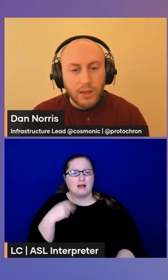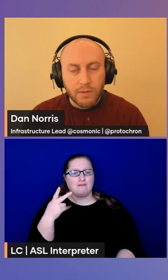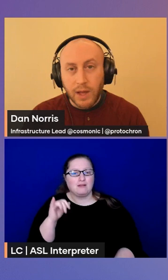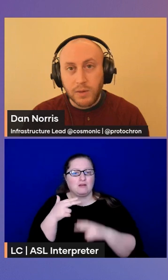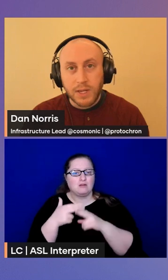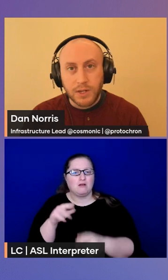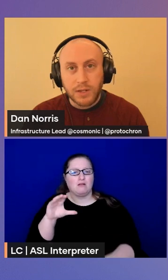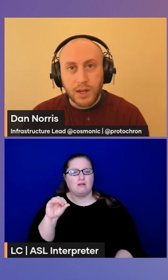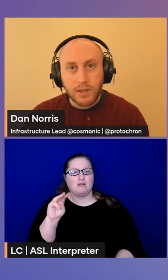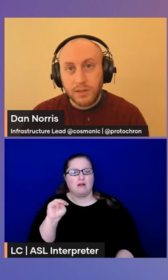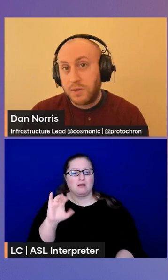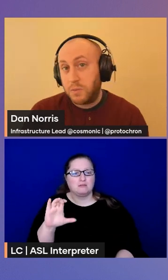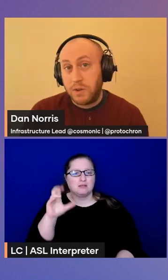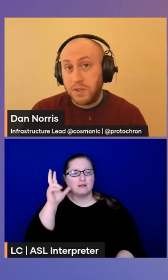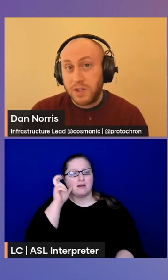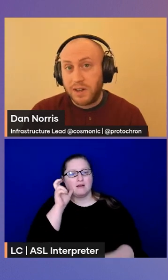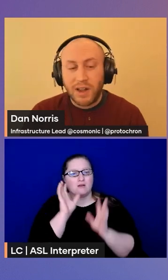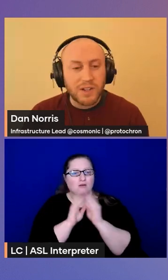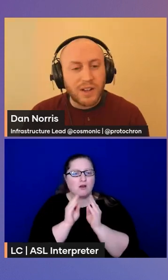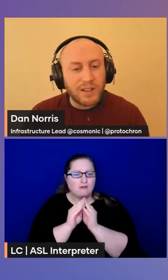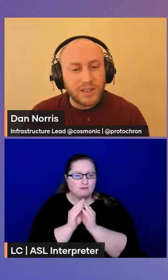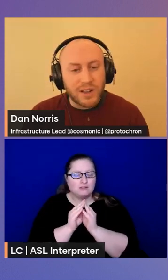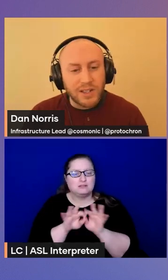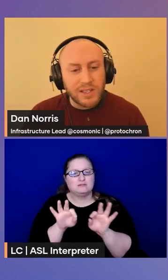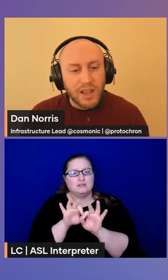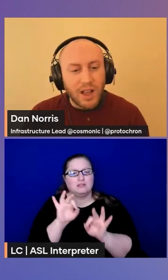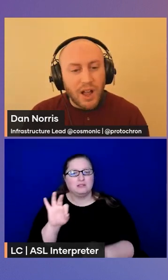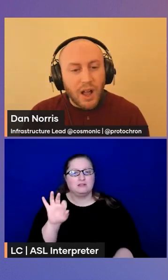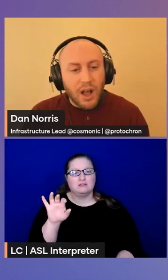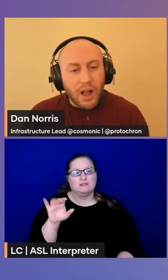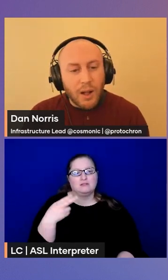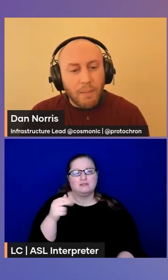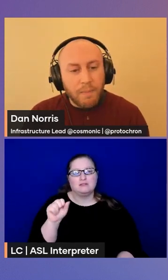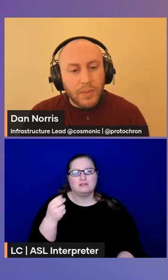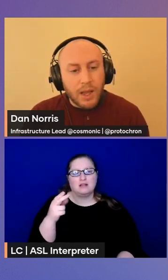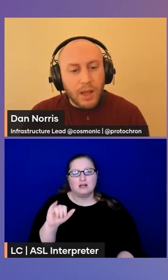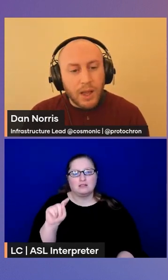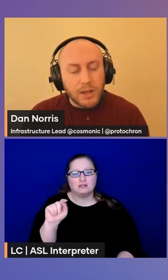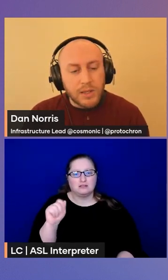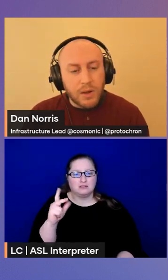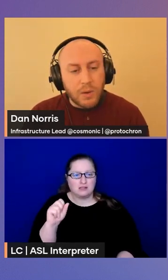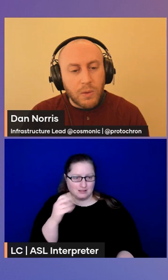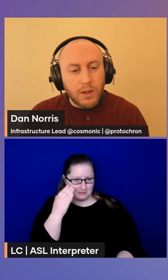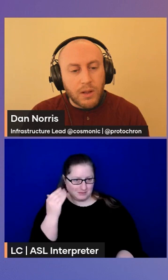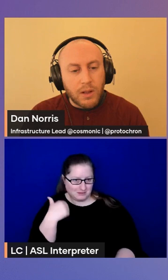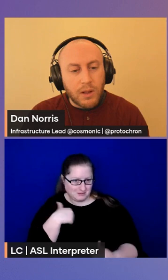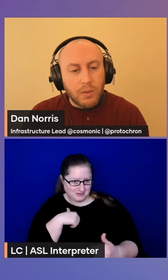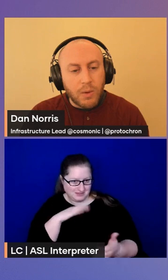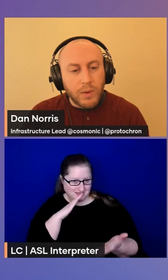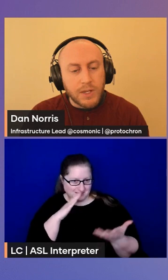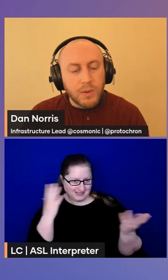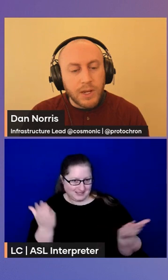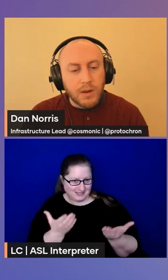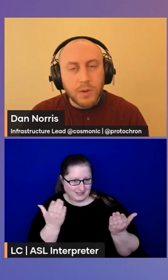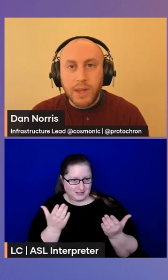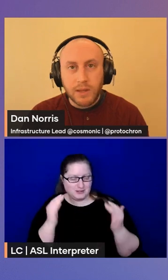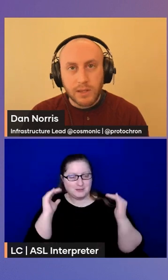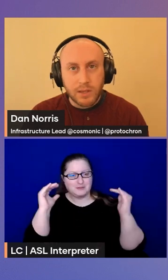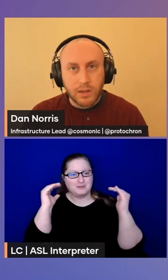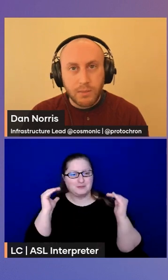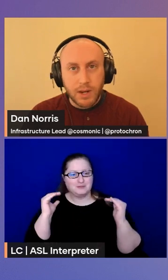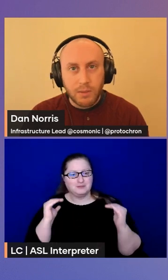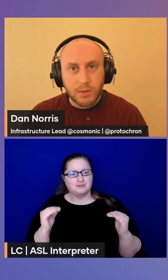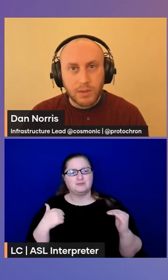The value is Hashi Talks because we're giving this talk Hashi Talks. And so what we do in here to make